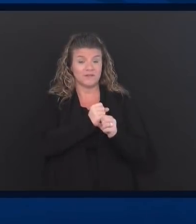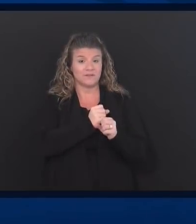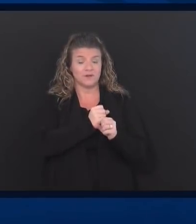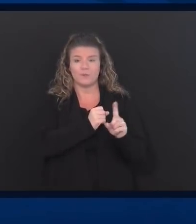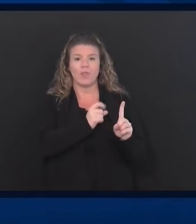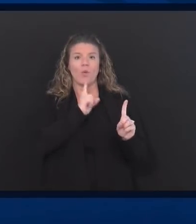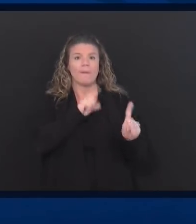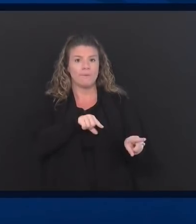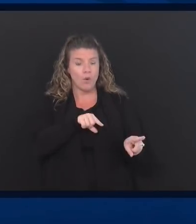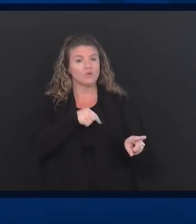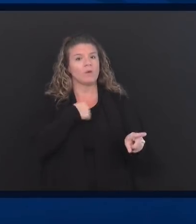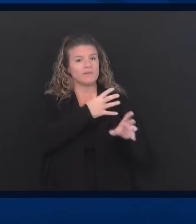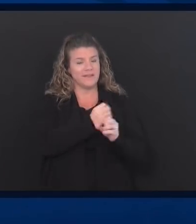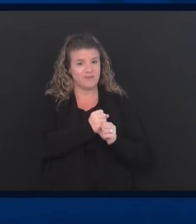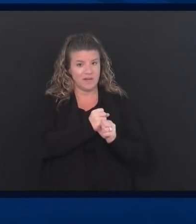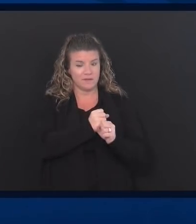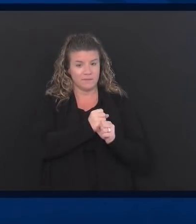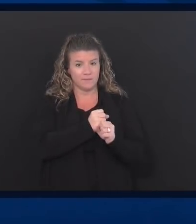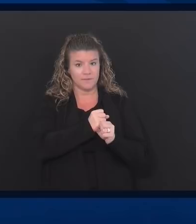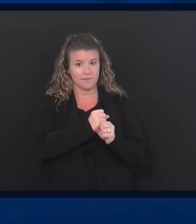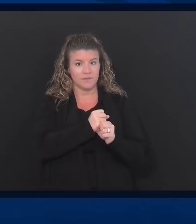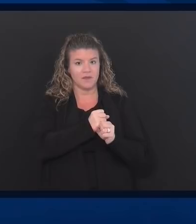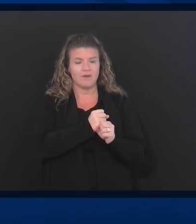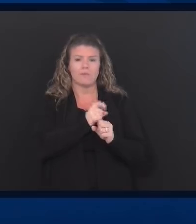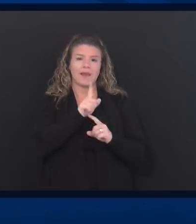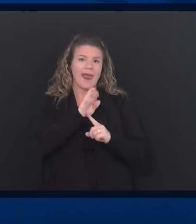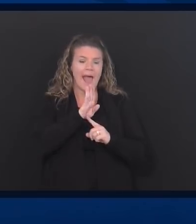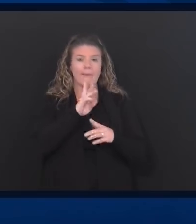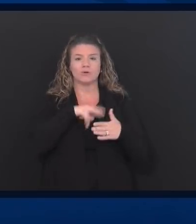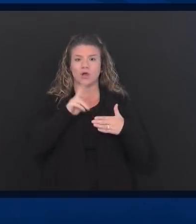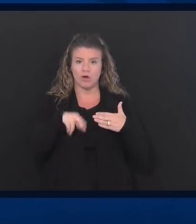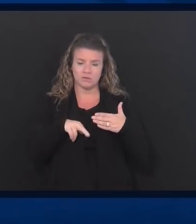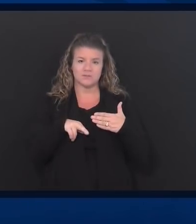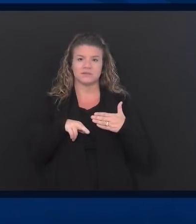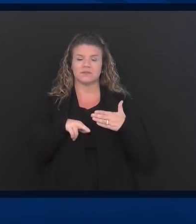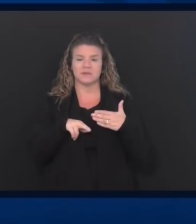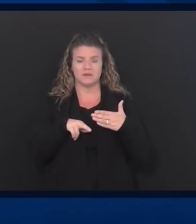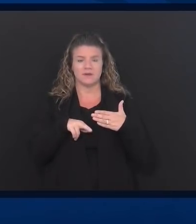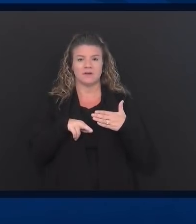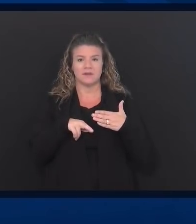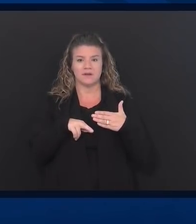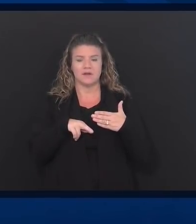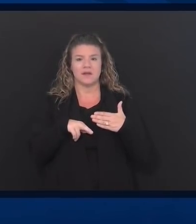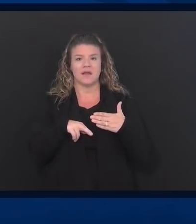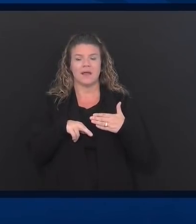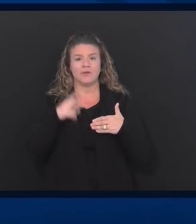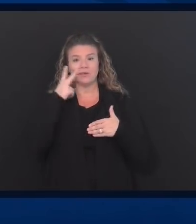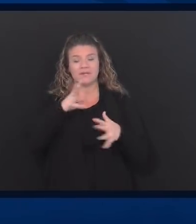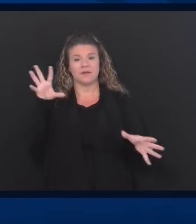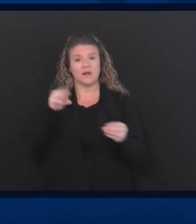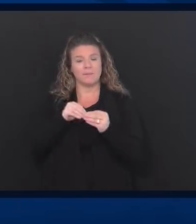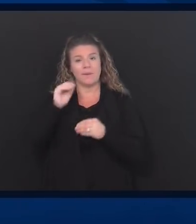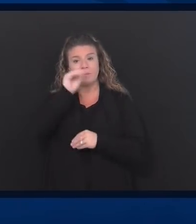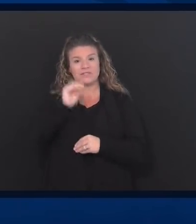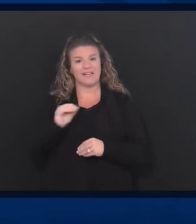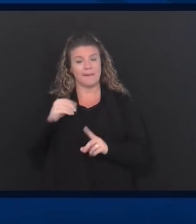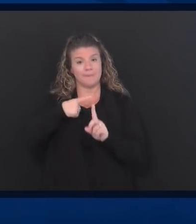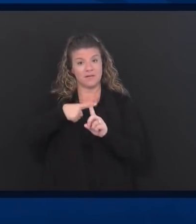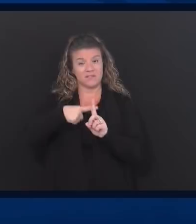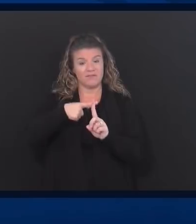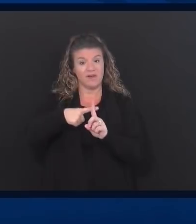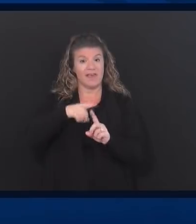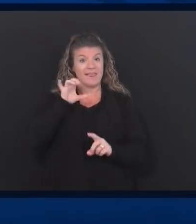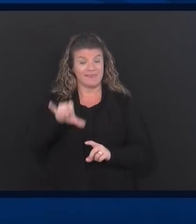of reports that we have received from laboratory results. And then the cumulative percent positive, which is what we